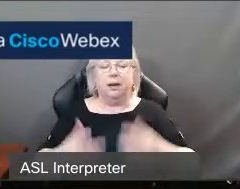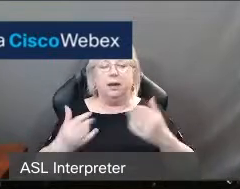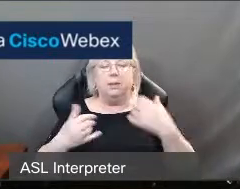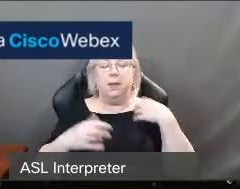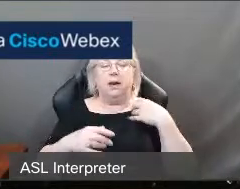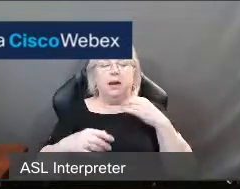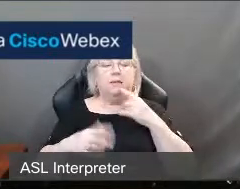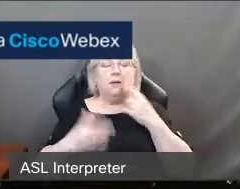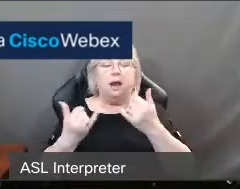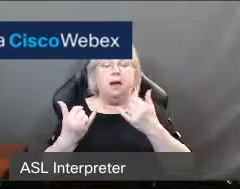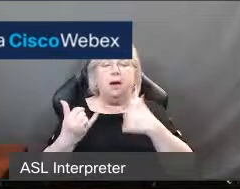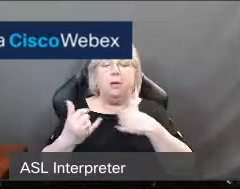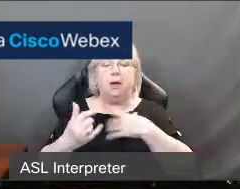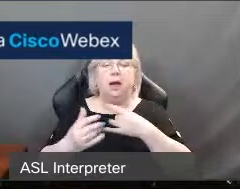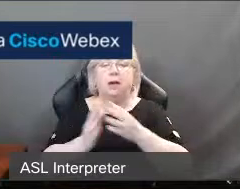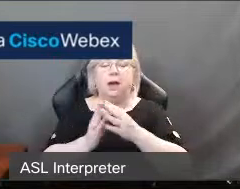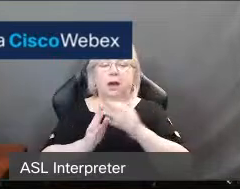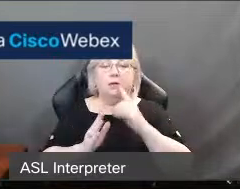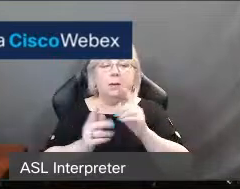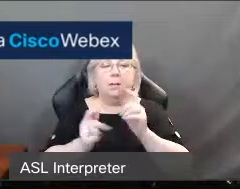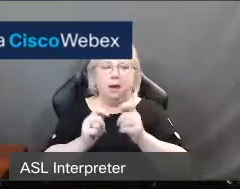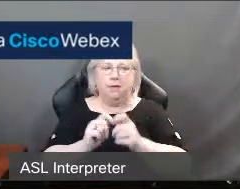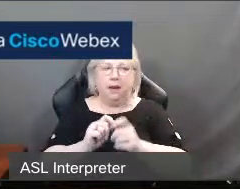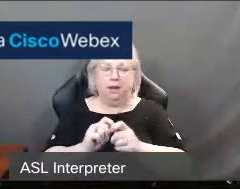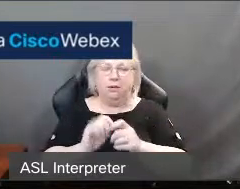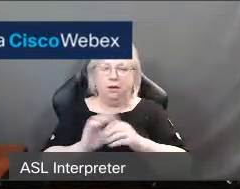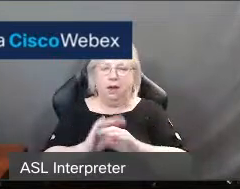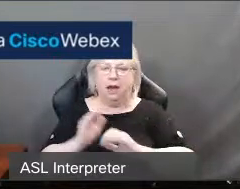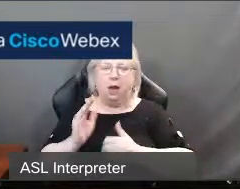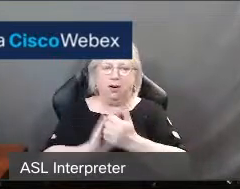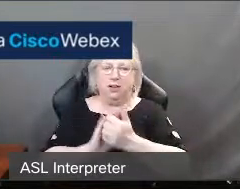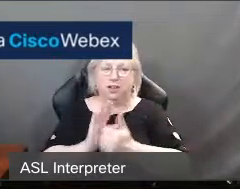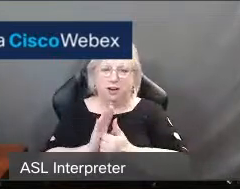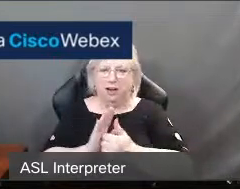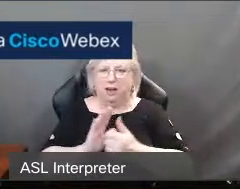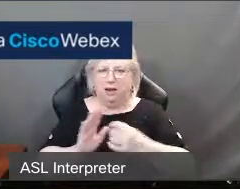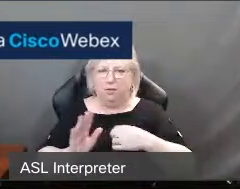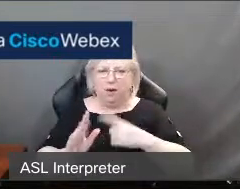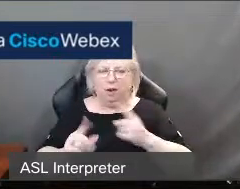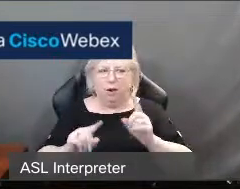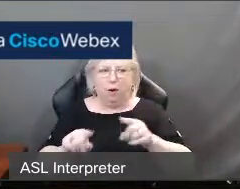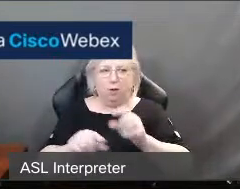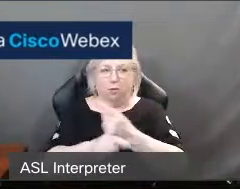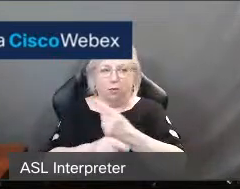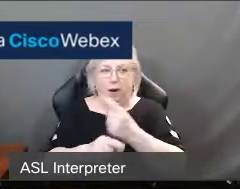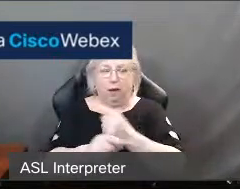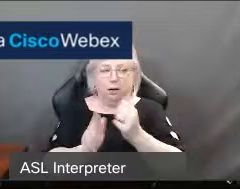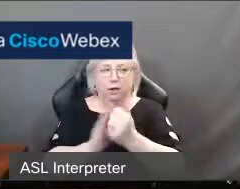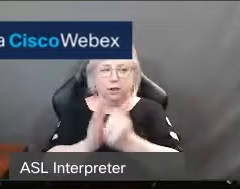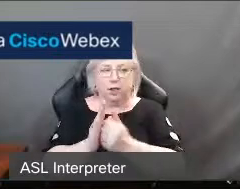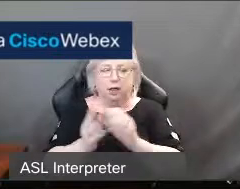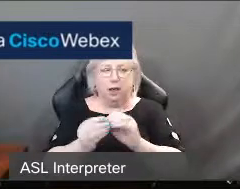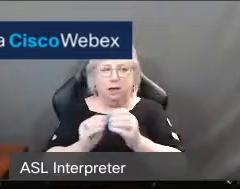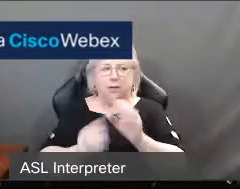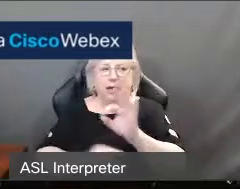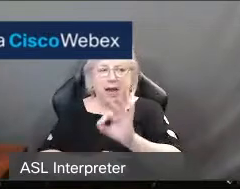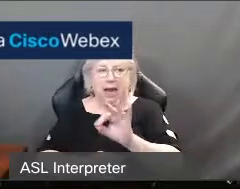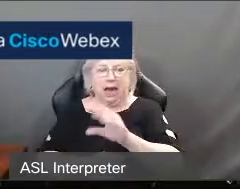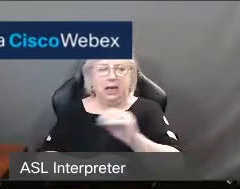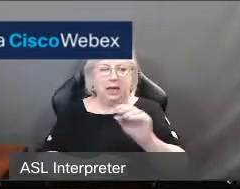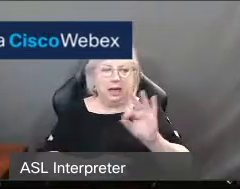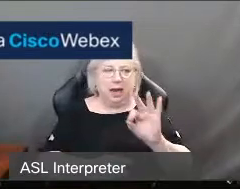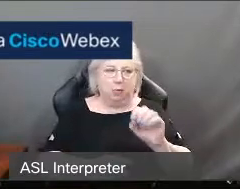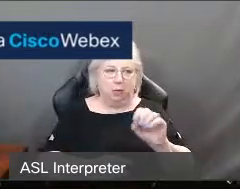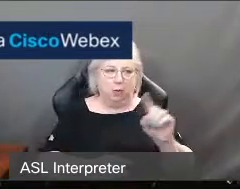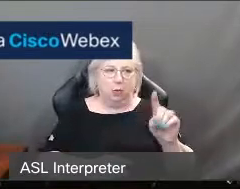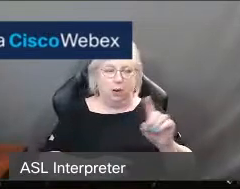if we could, I'd like to ask for a modification in our agenda. If we could go to the regular agenda items 9 and 9.1, the applicants are here,